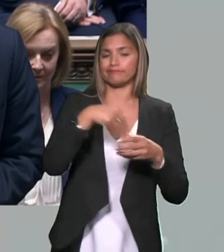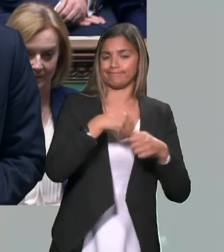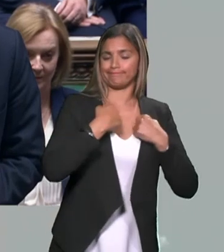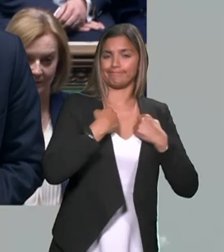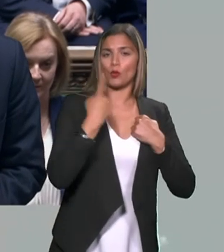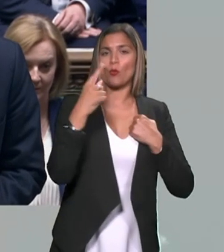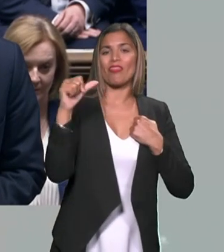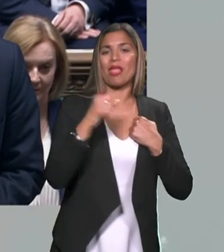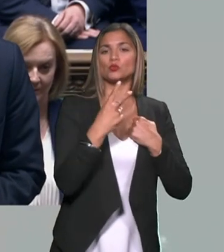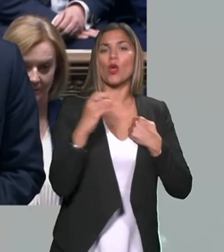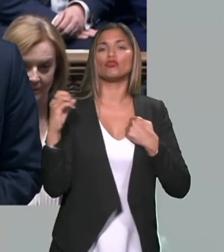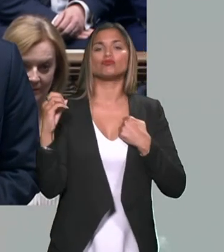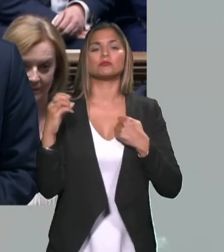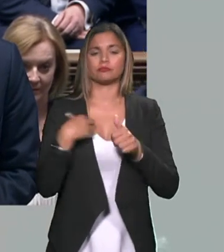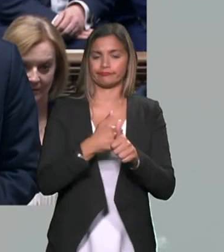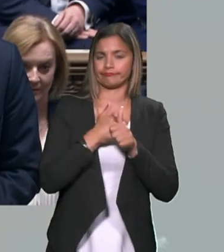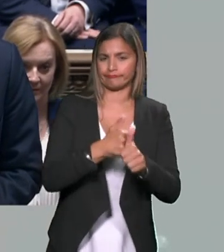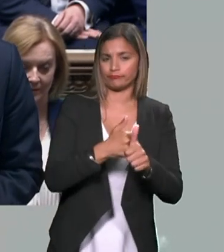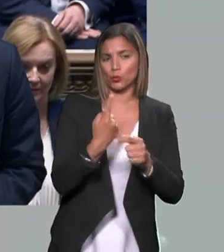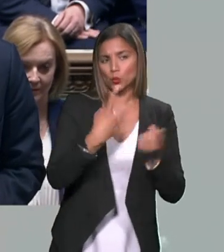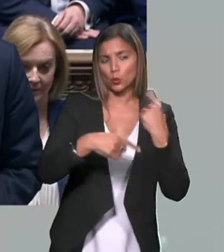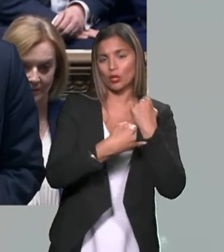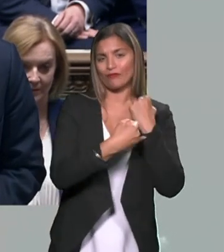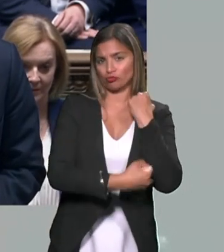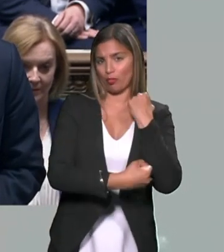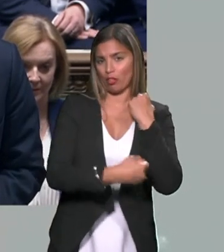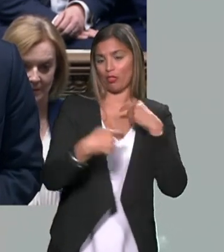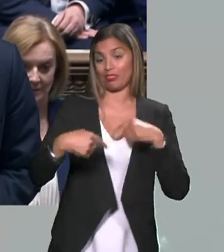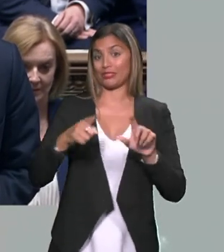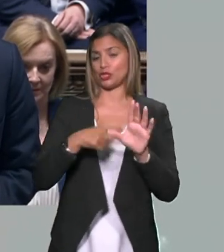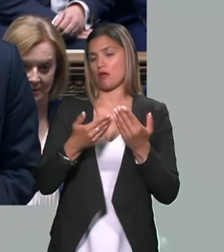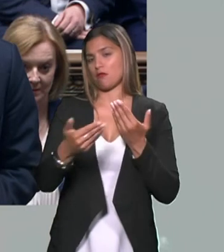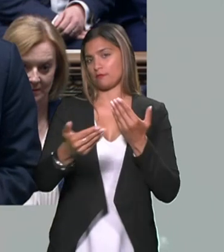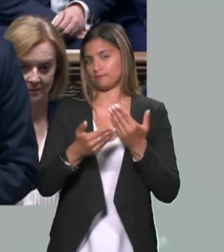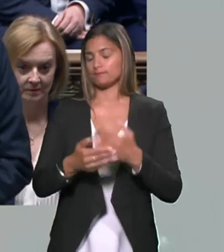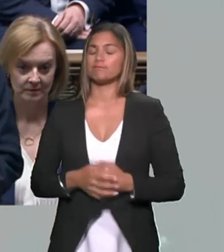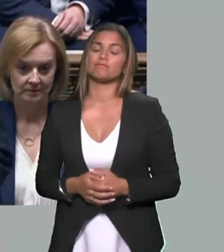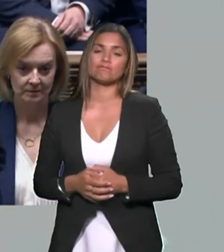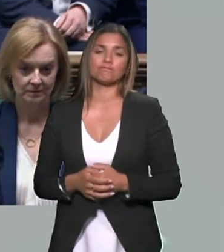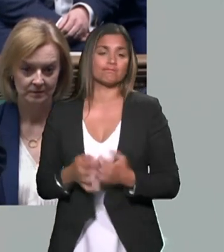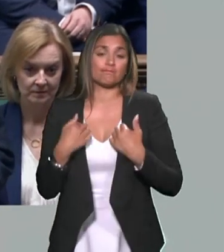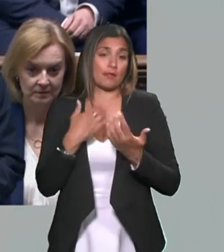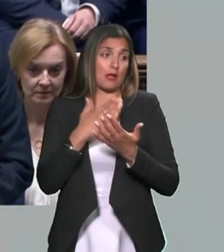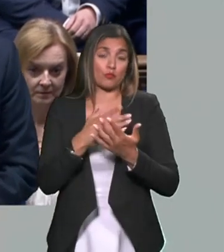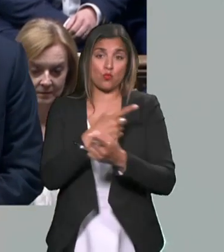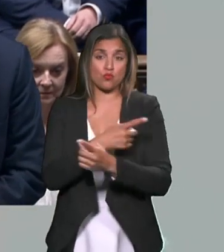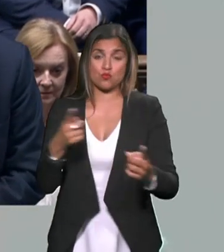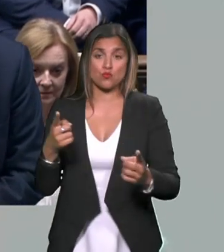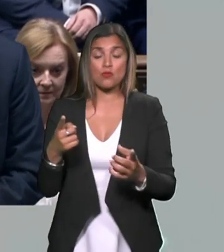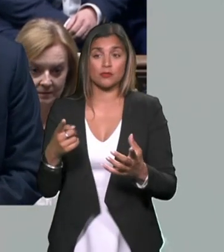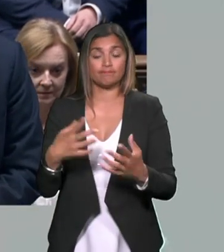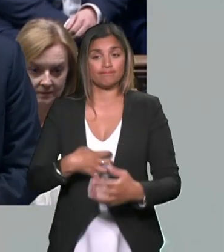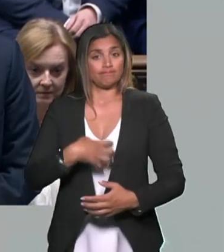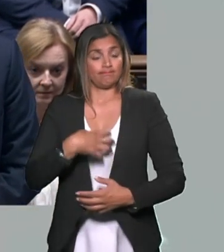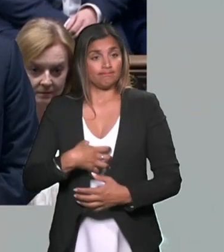1,200 in direct support that we're giving to the most vulnerable households this year. Mr. Speaker, I'm sure the whole House was appalled and